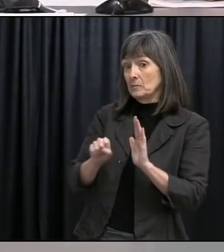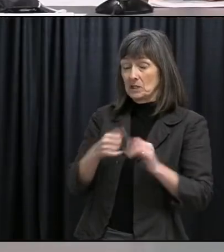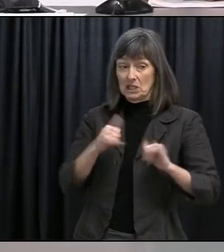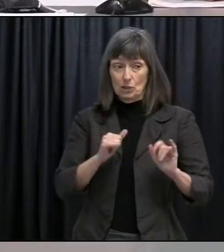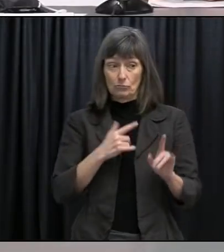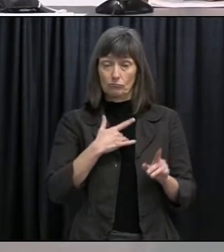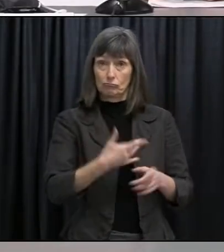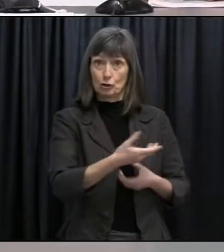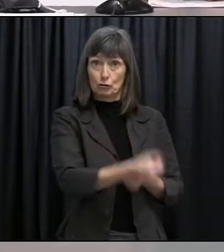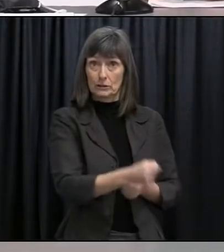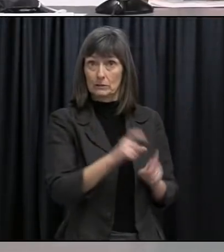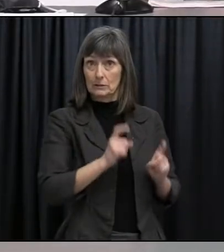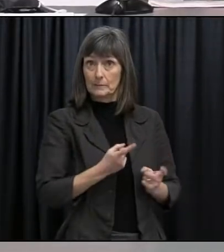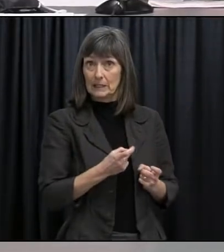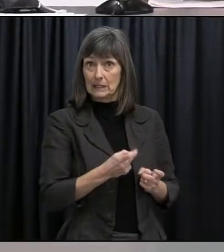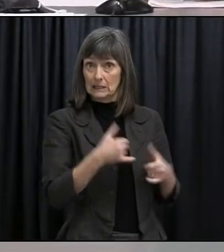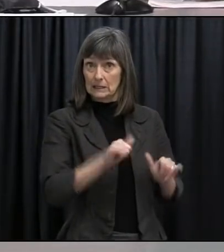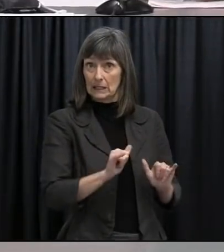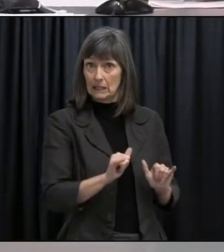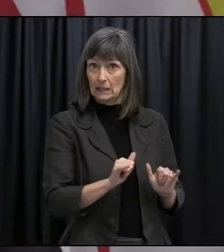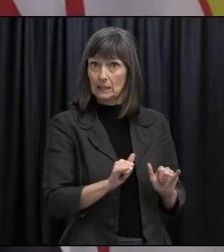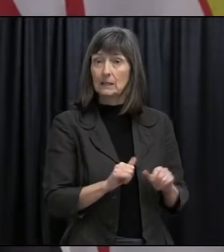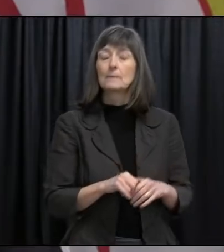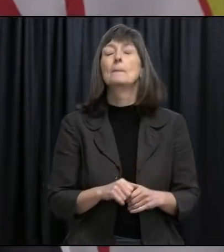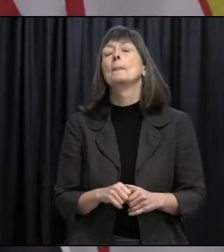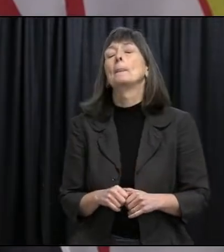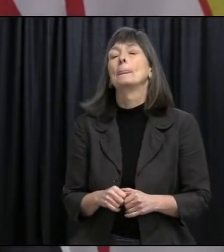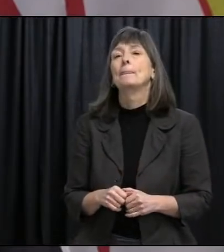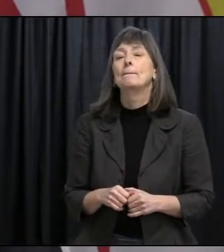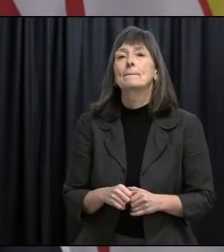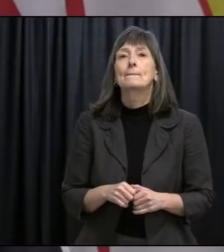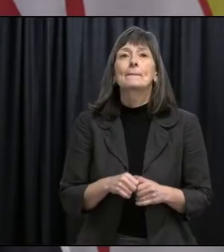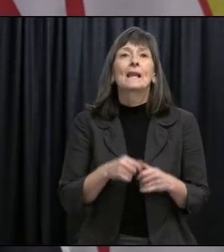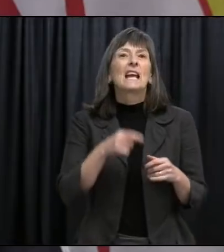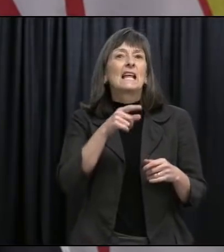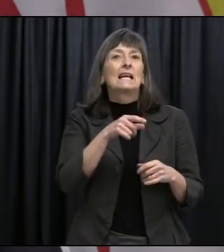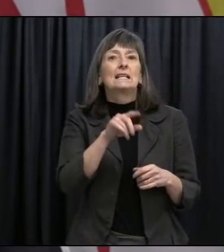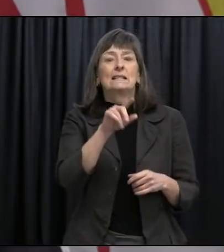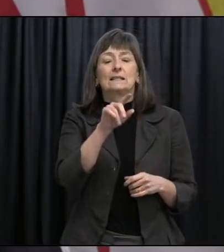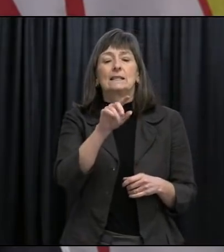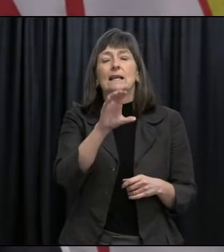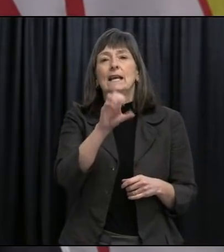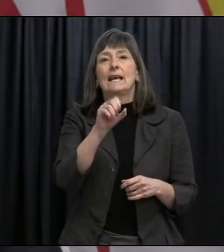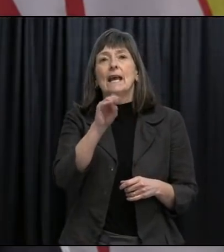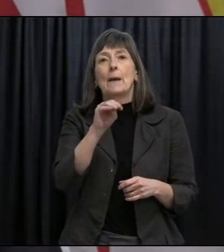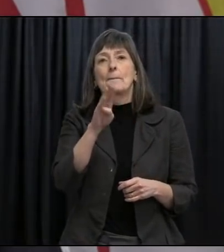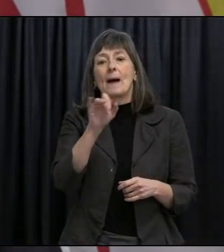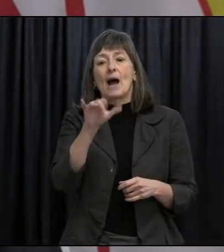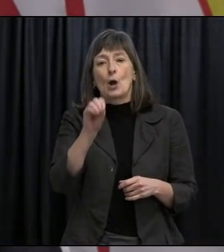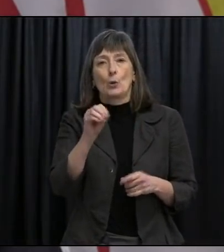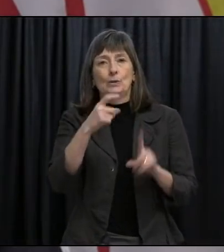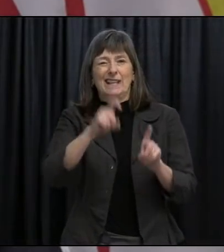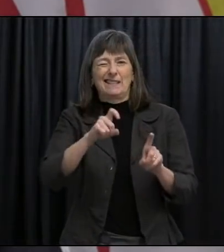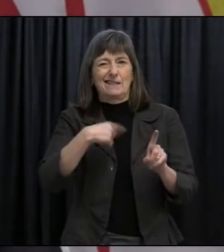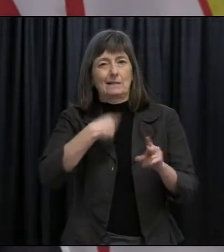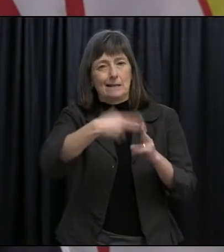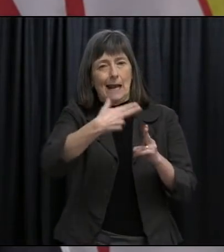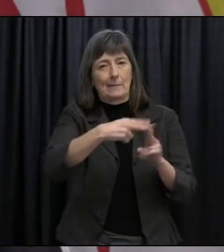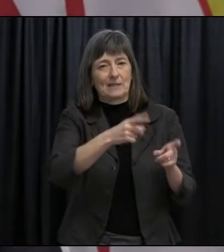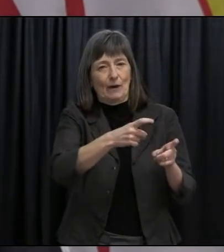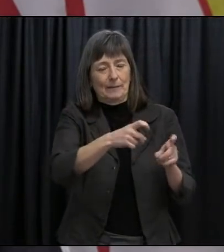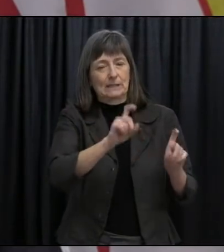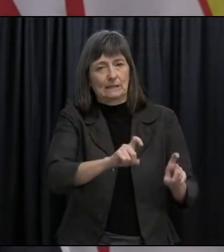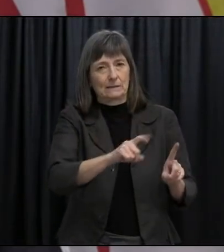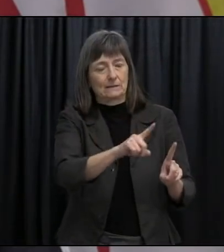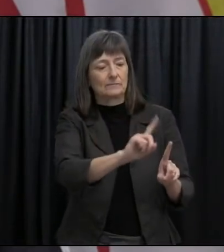those? So the test that we're using, which is called the PanBio test, it's so any